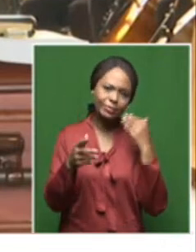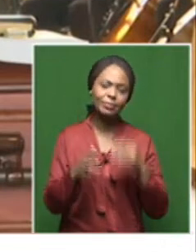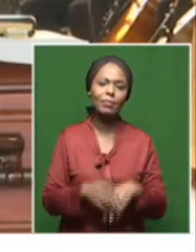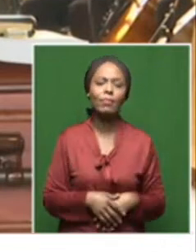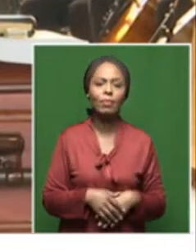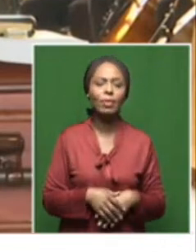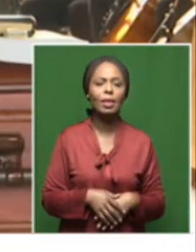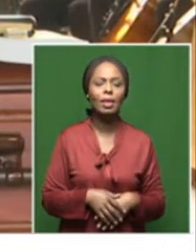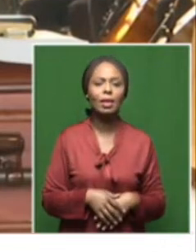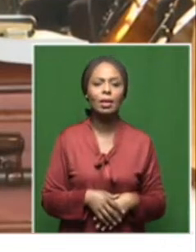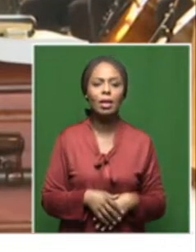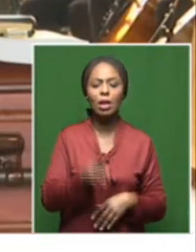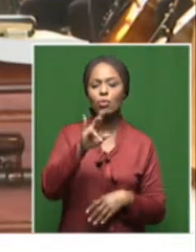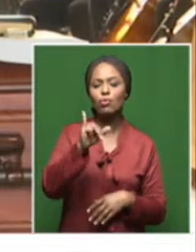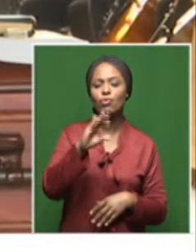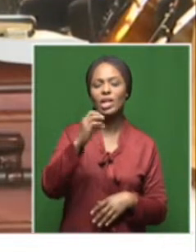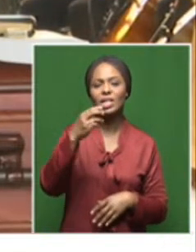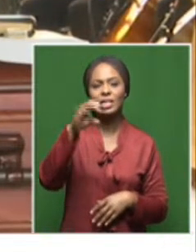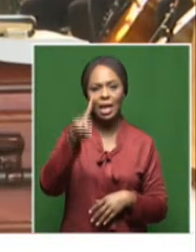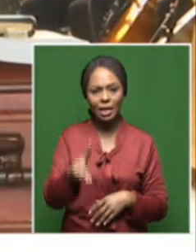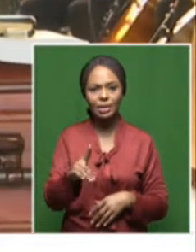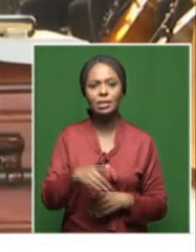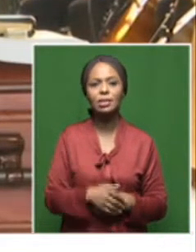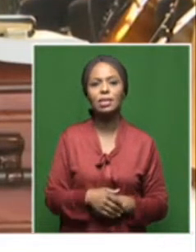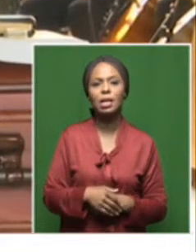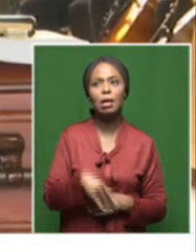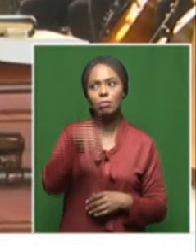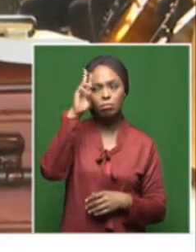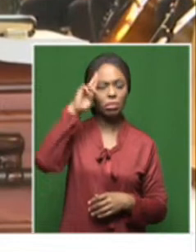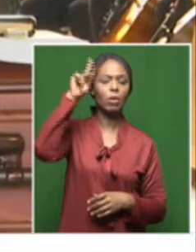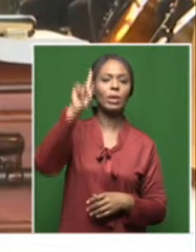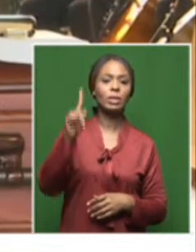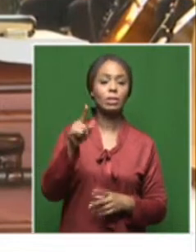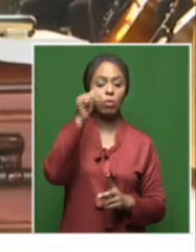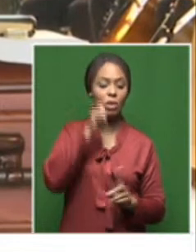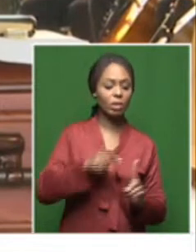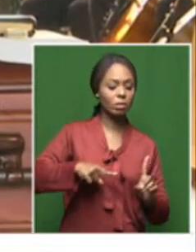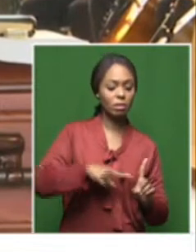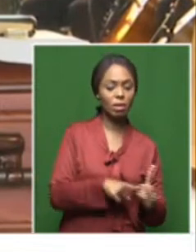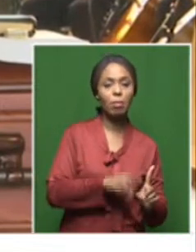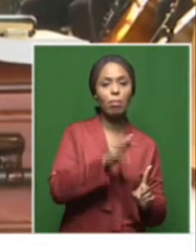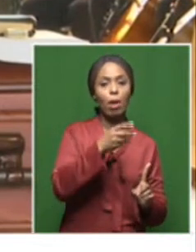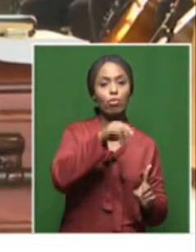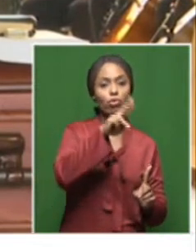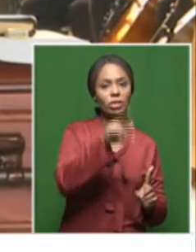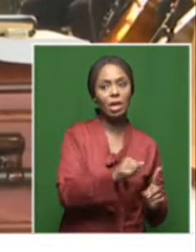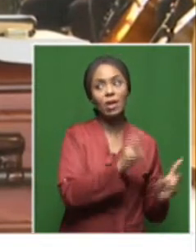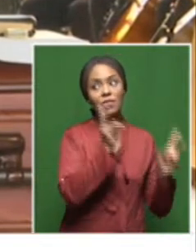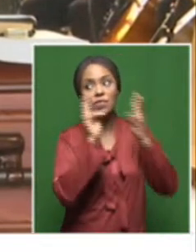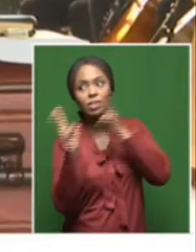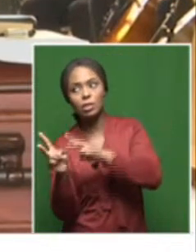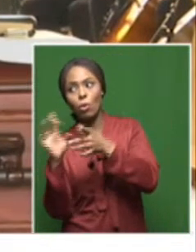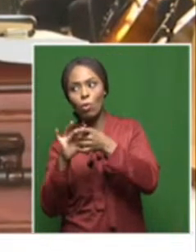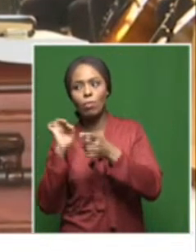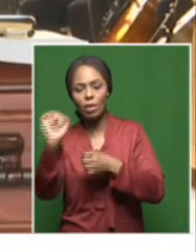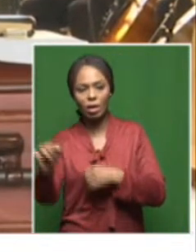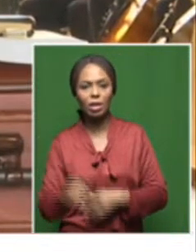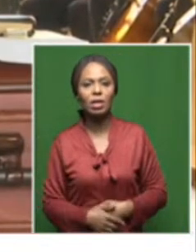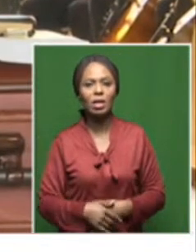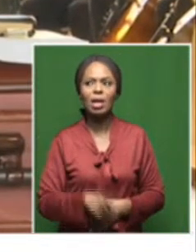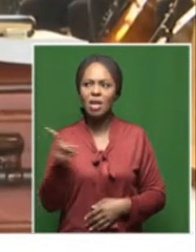recounts that when Lindiwe Mabuza first visited his home, they had